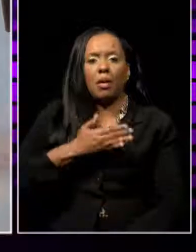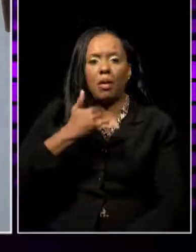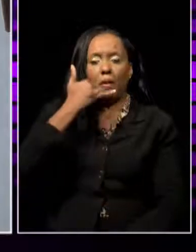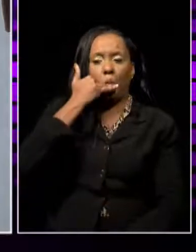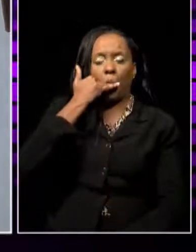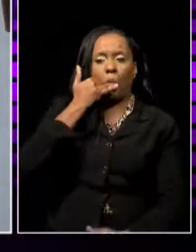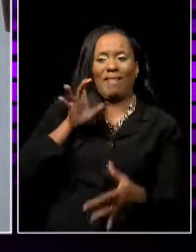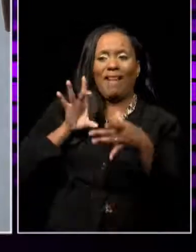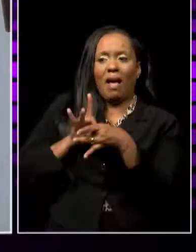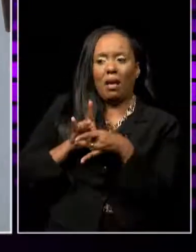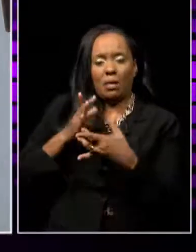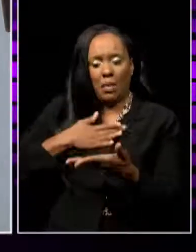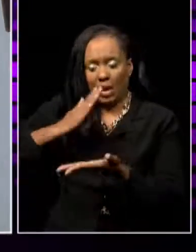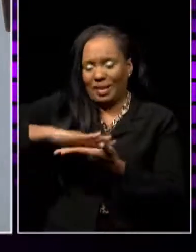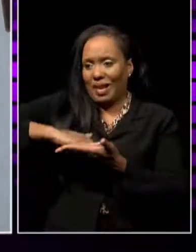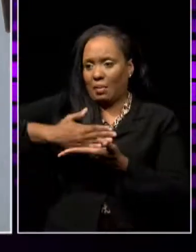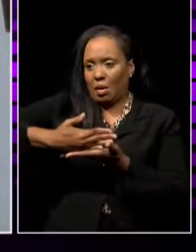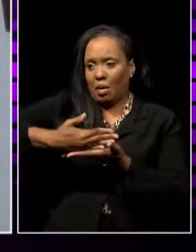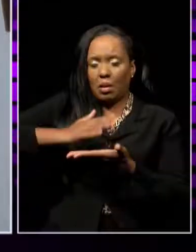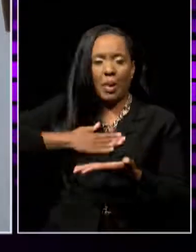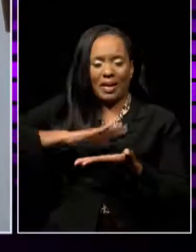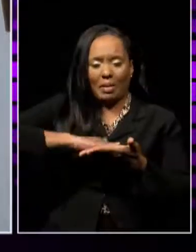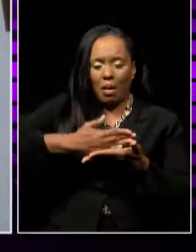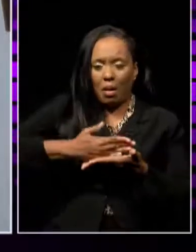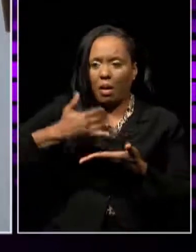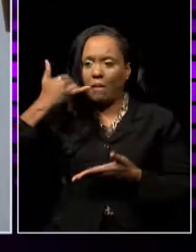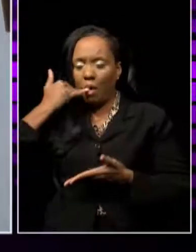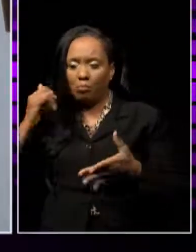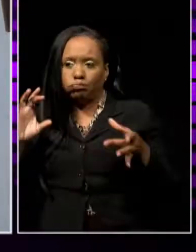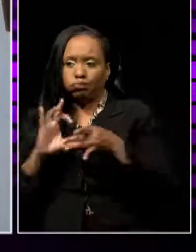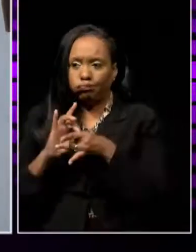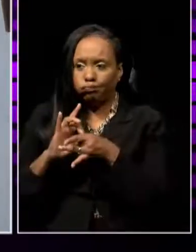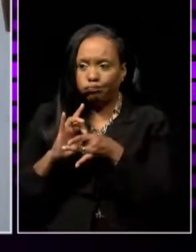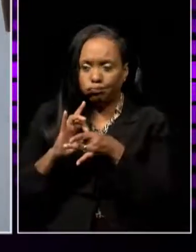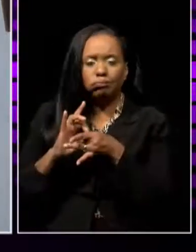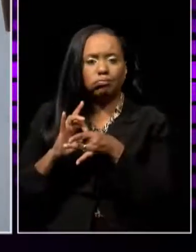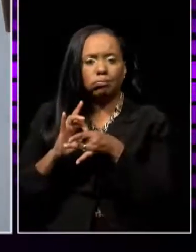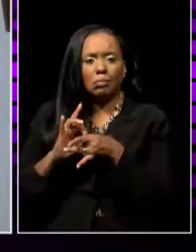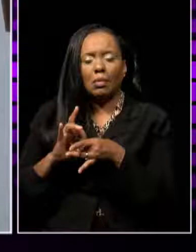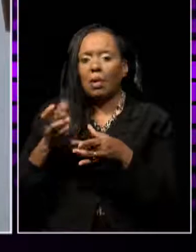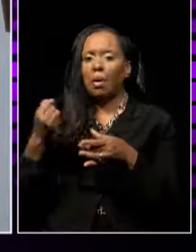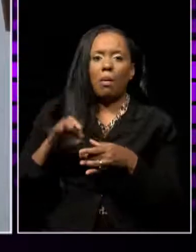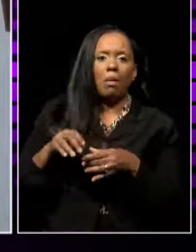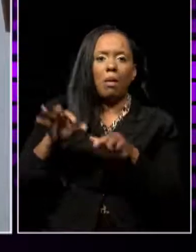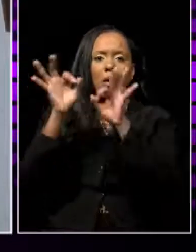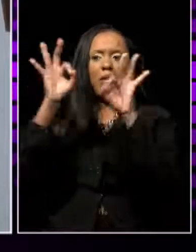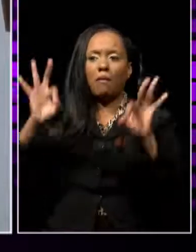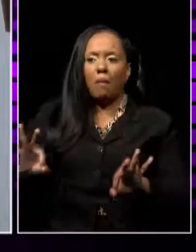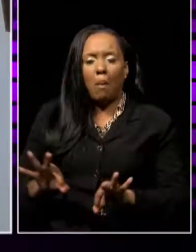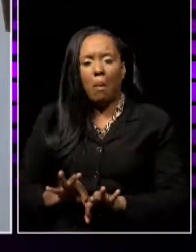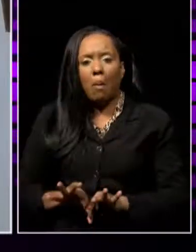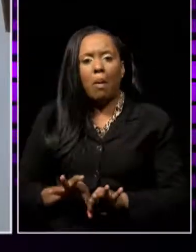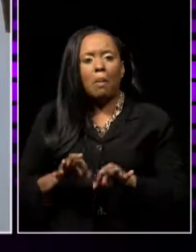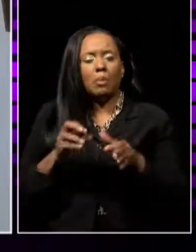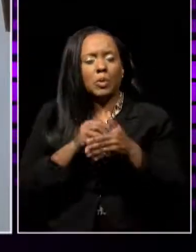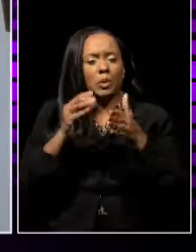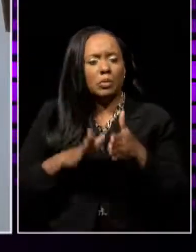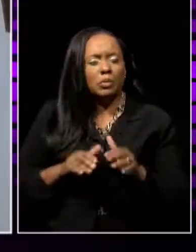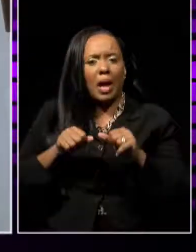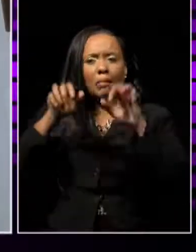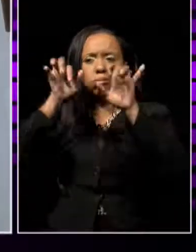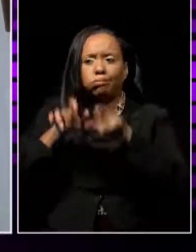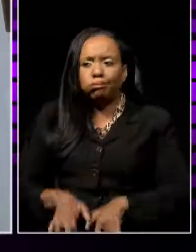have, like me, I would have set up a form that students can email the school and get their password reset. So that is a